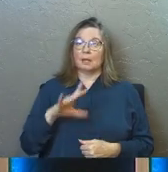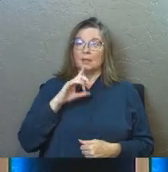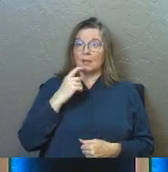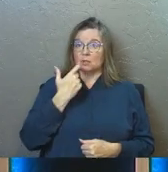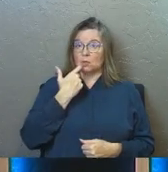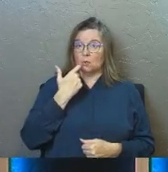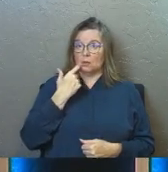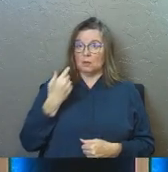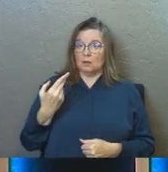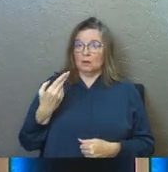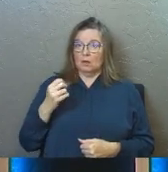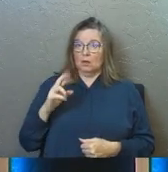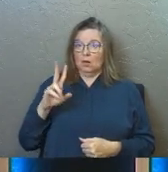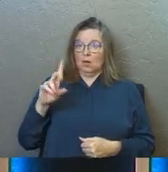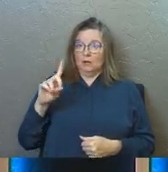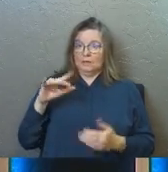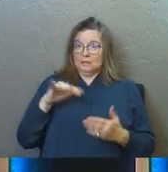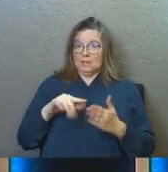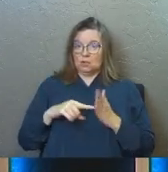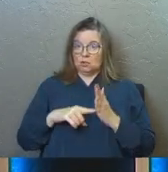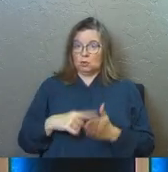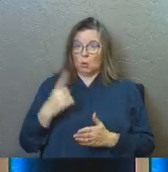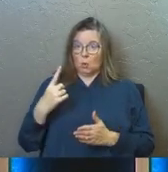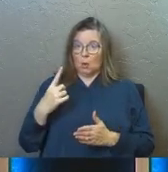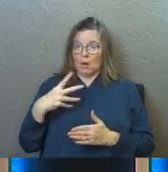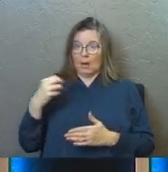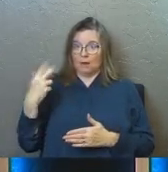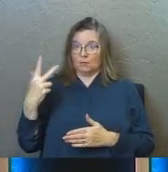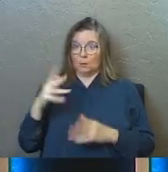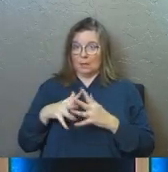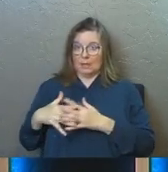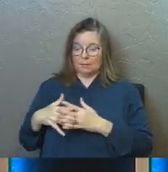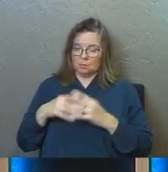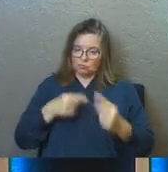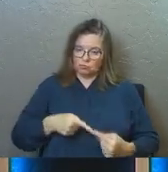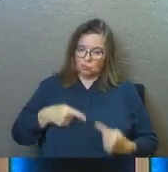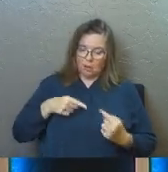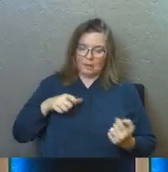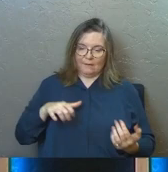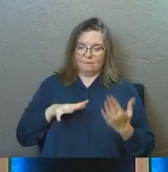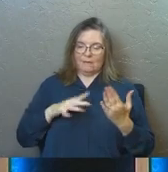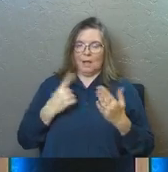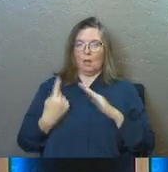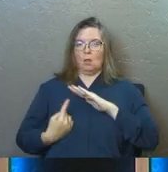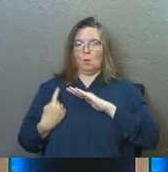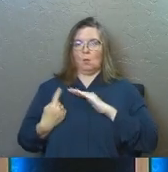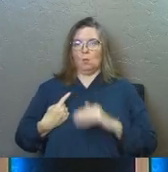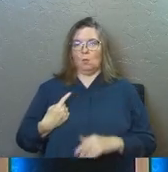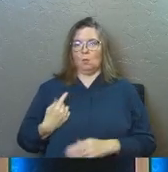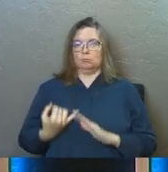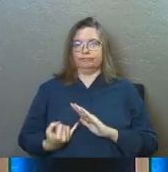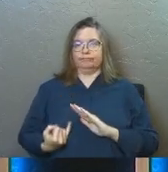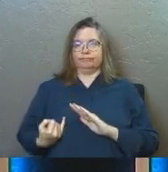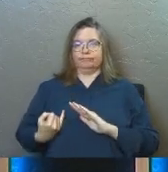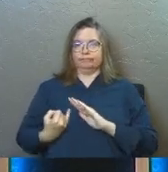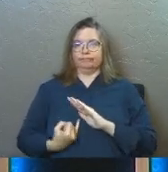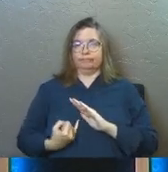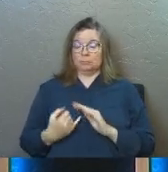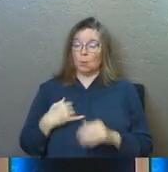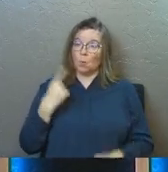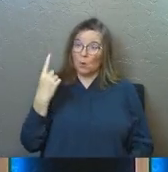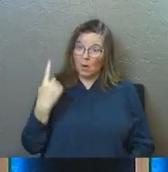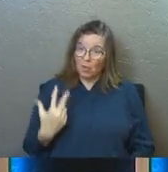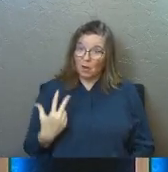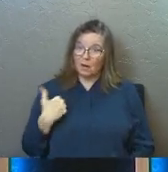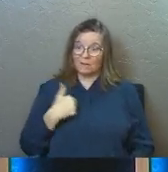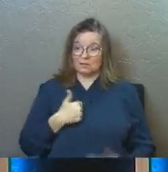a recent Harvard study that shows that 1 in 3 Americans struggle and face loneliness and isolation. A third of